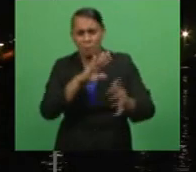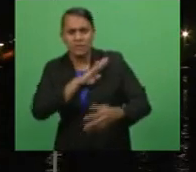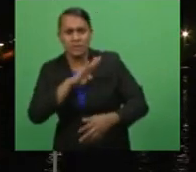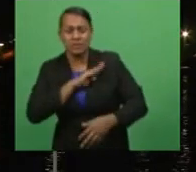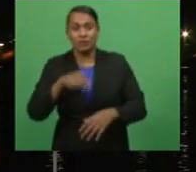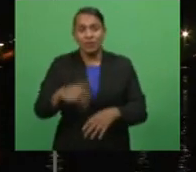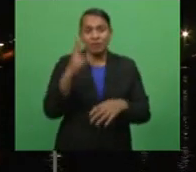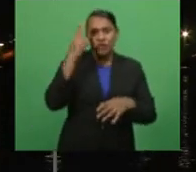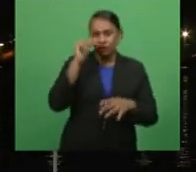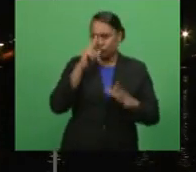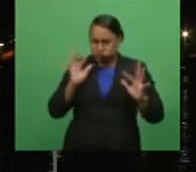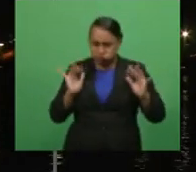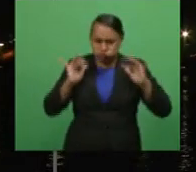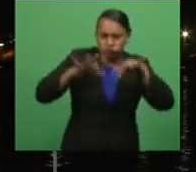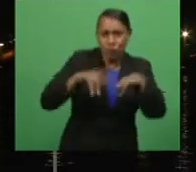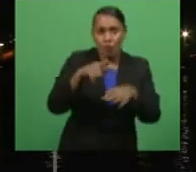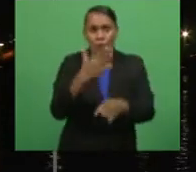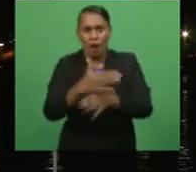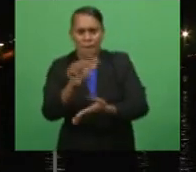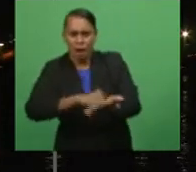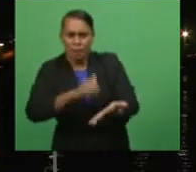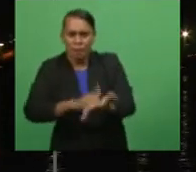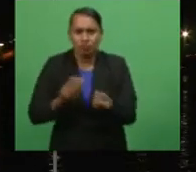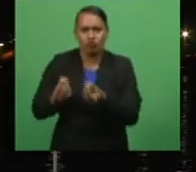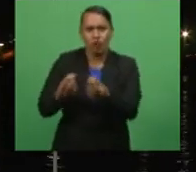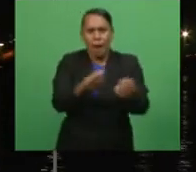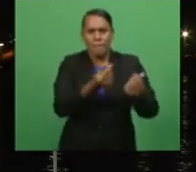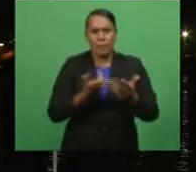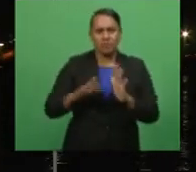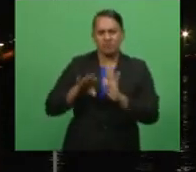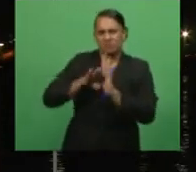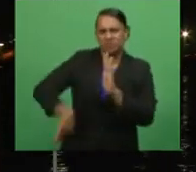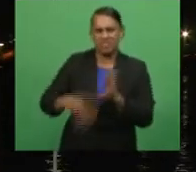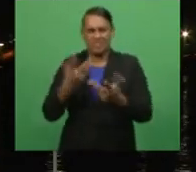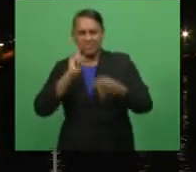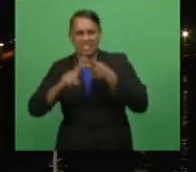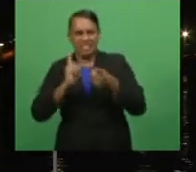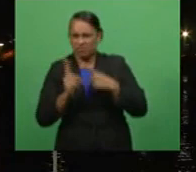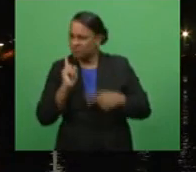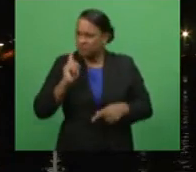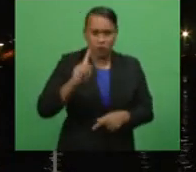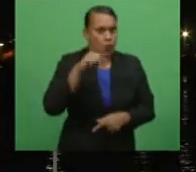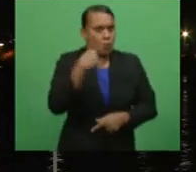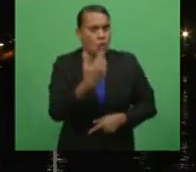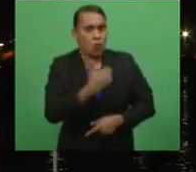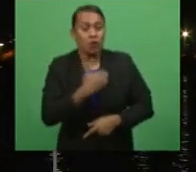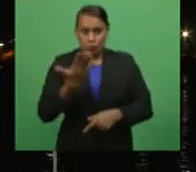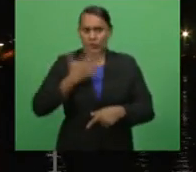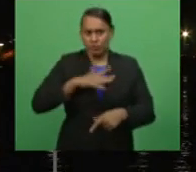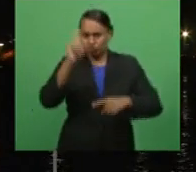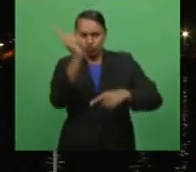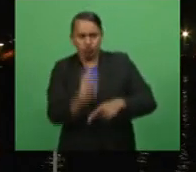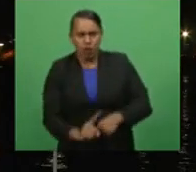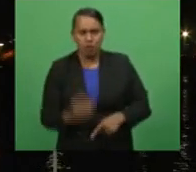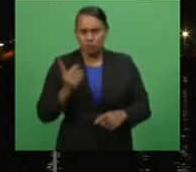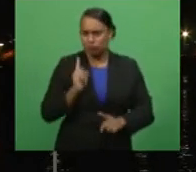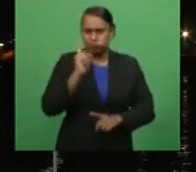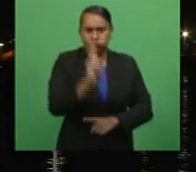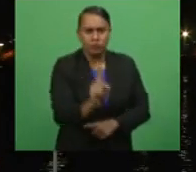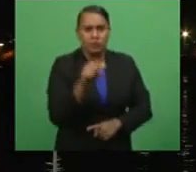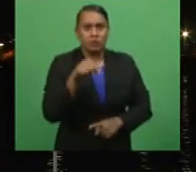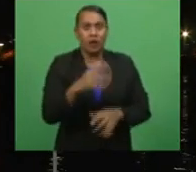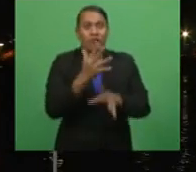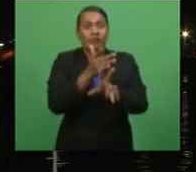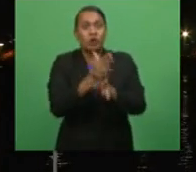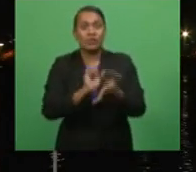for tomorrow's Mother's Day celebrations. And now with vendors expanding their service by cleaning the fish for their customers, they